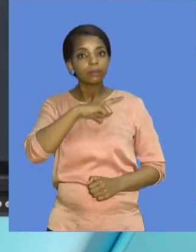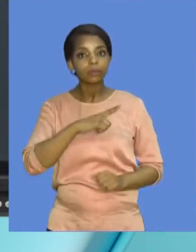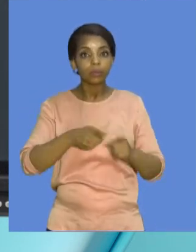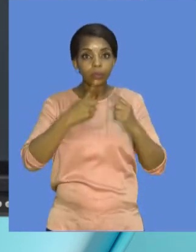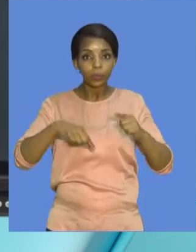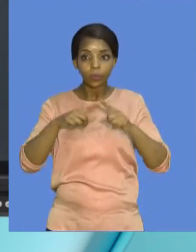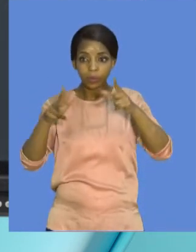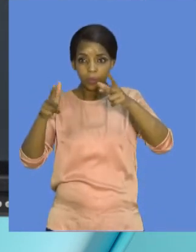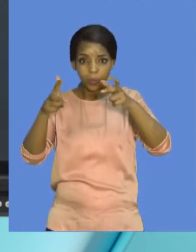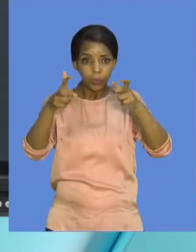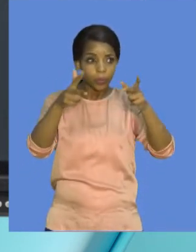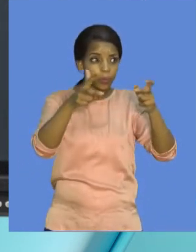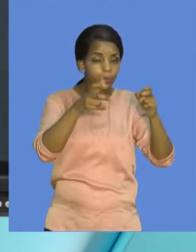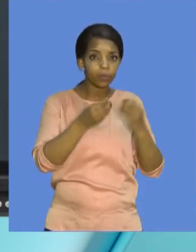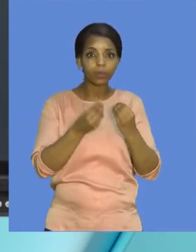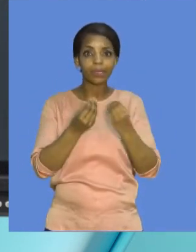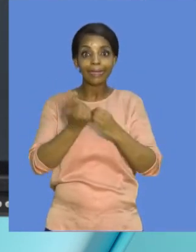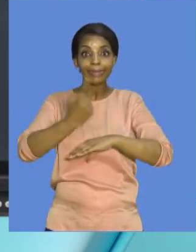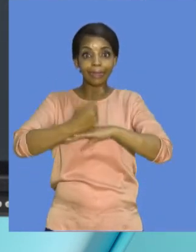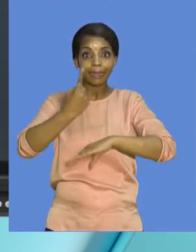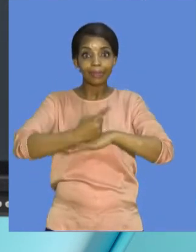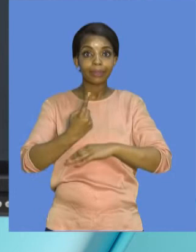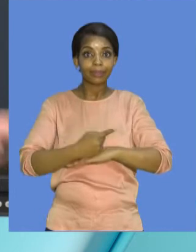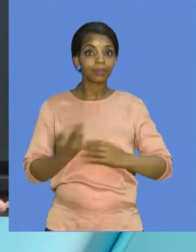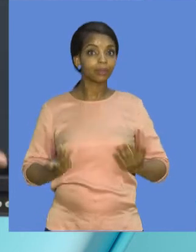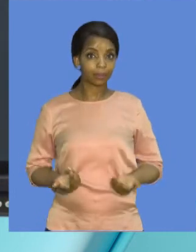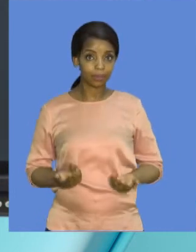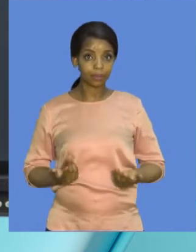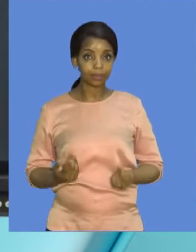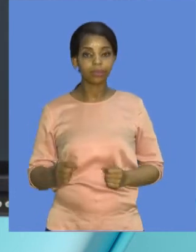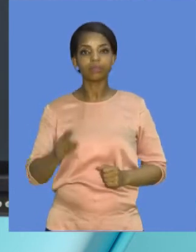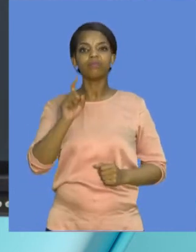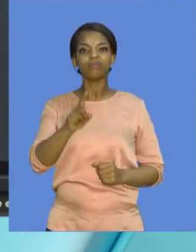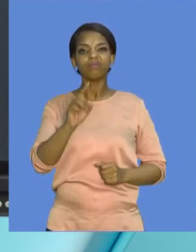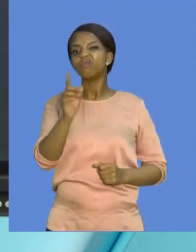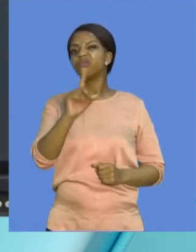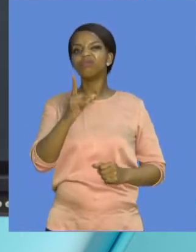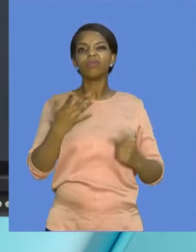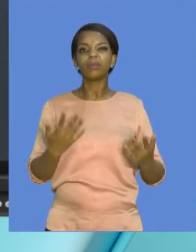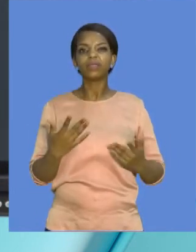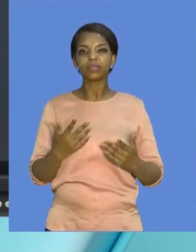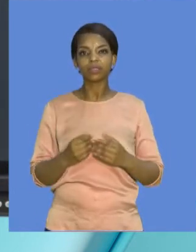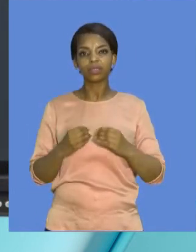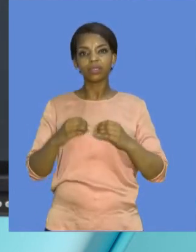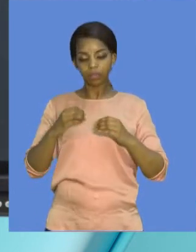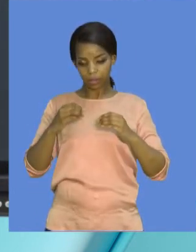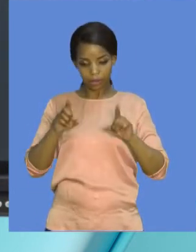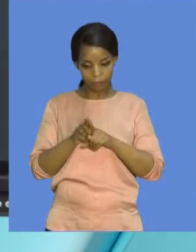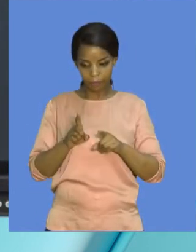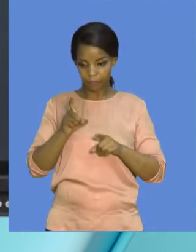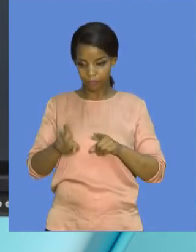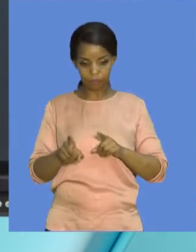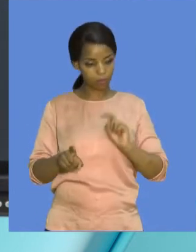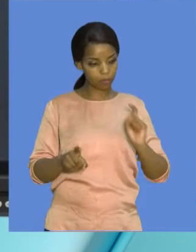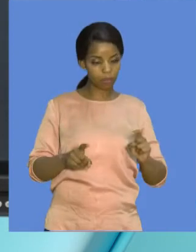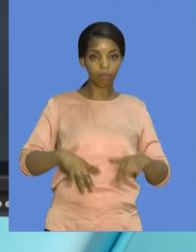or why we observe what we do in everyday life. It's static charges, interacting with each other